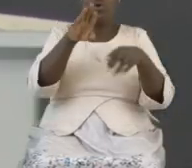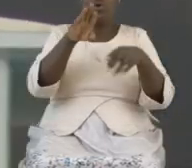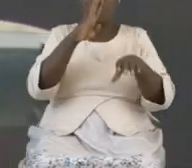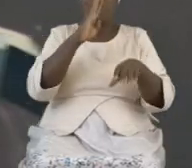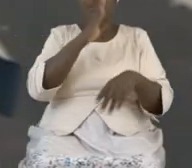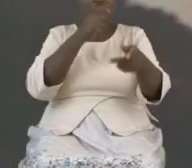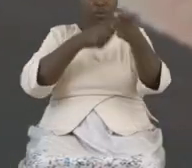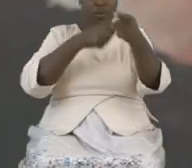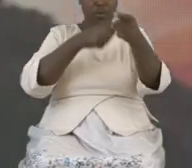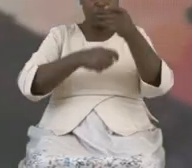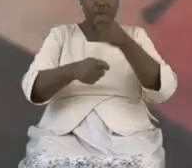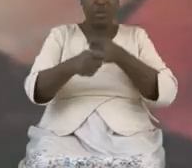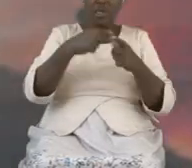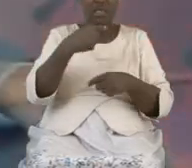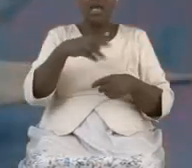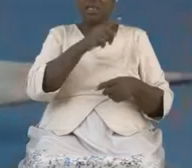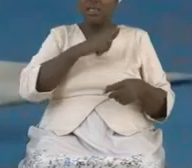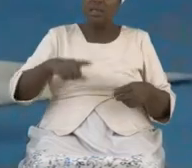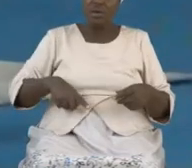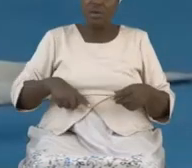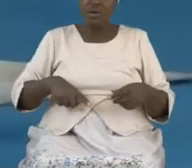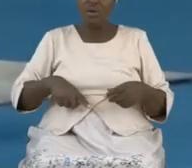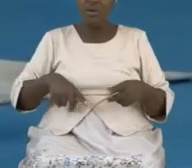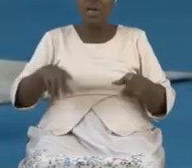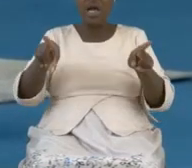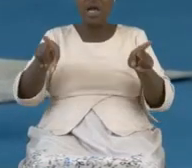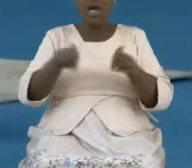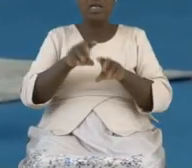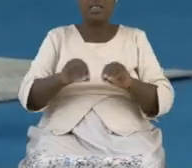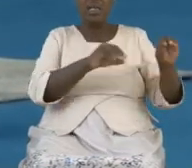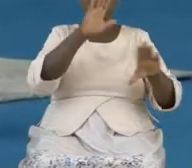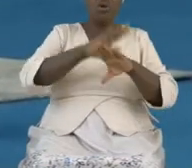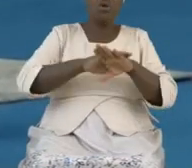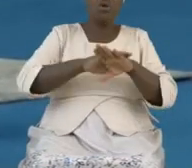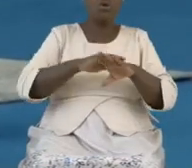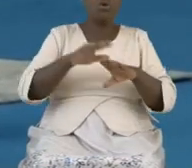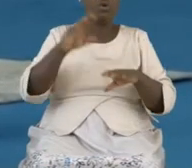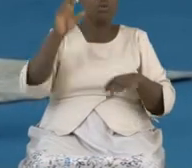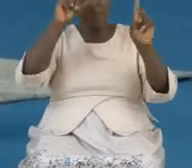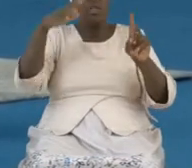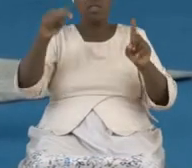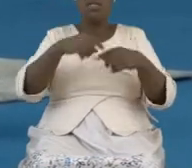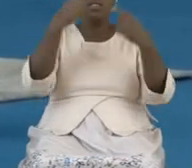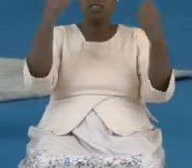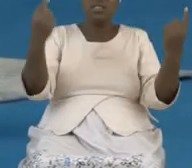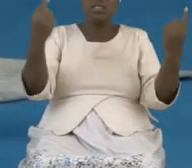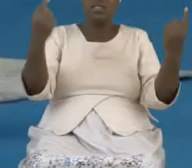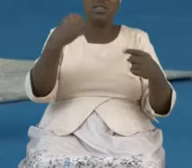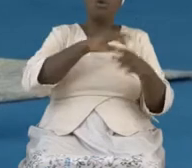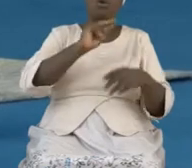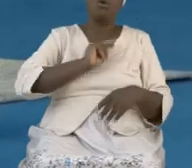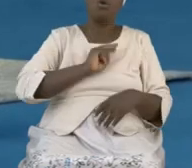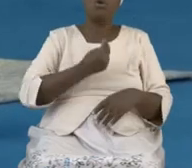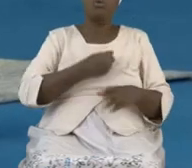the Lord has laid on him the iniquity of us all.